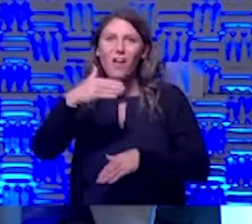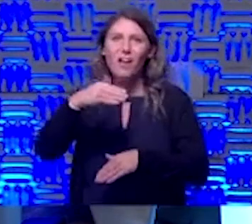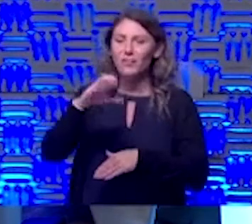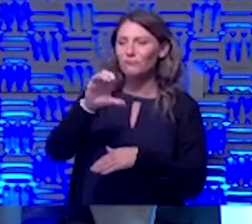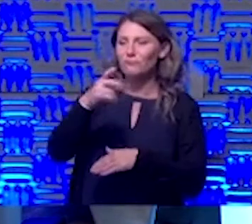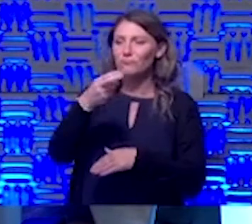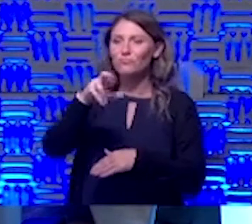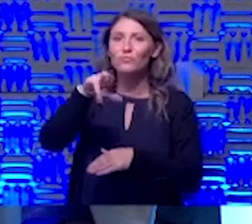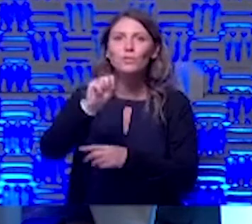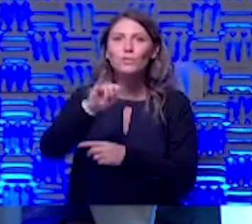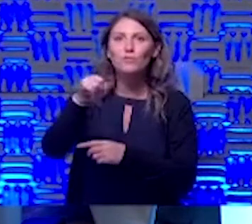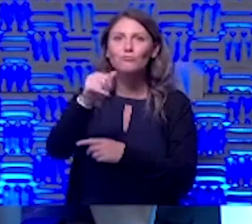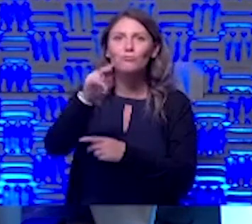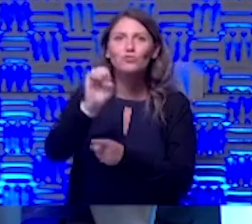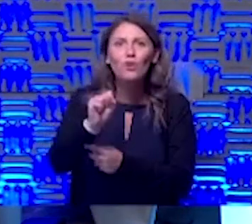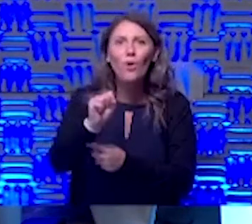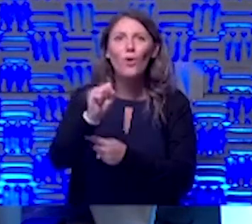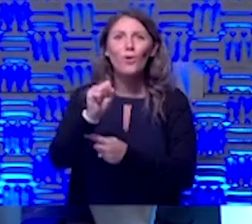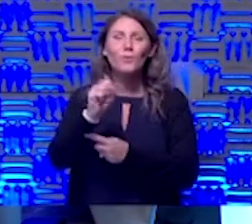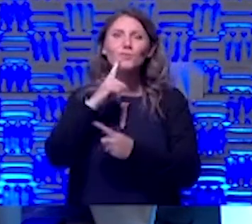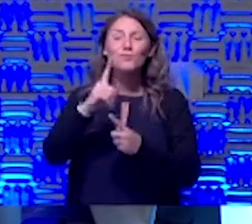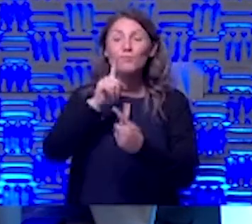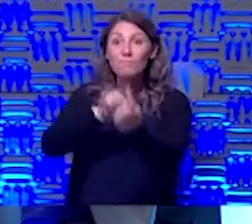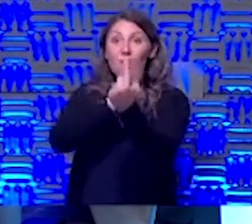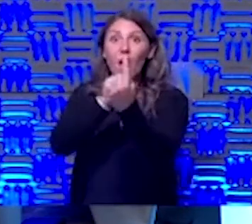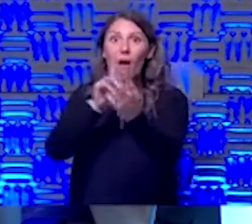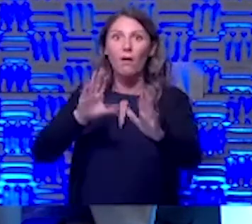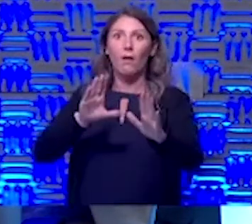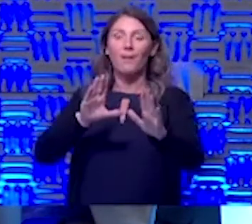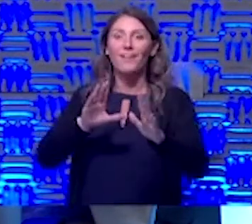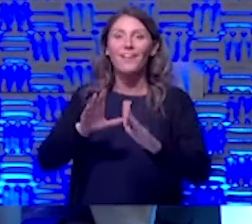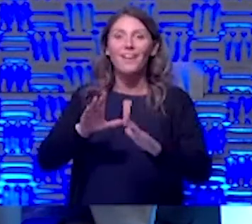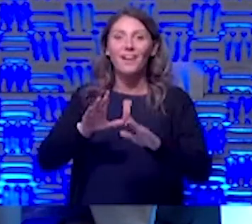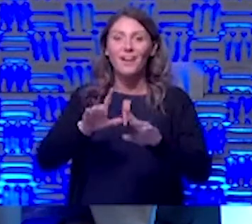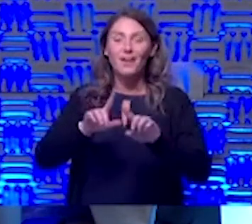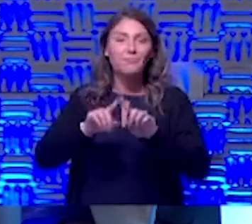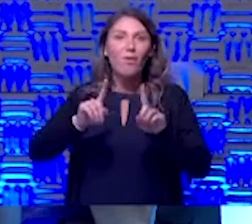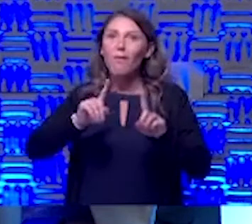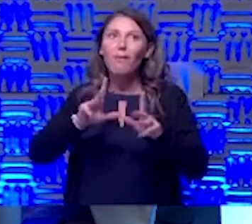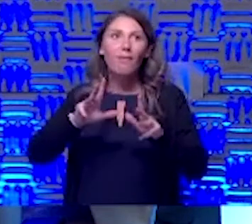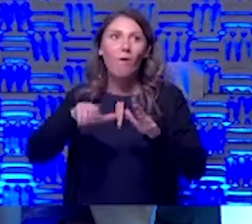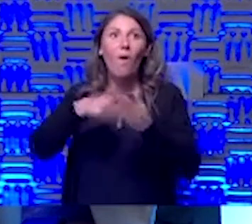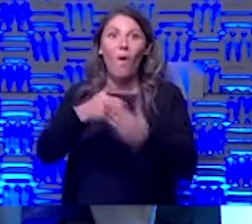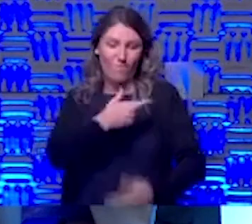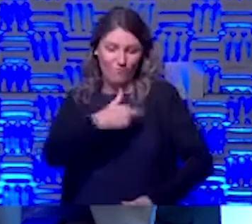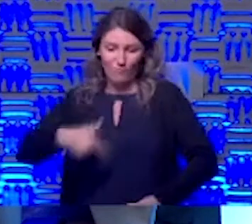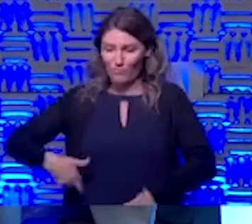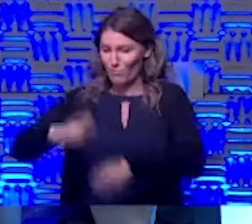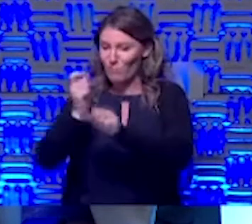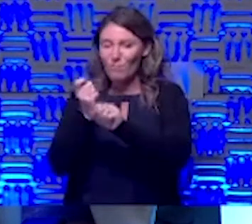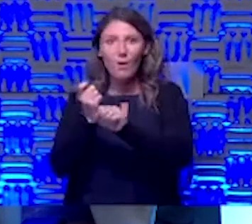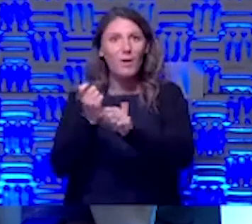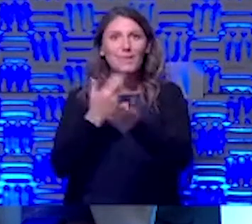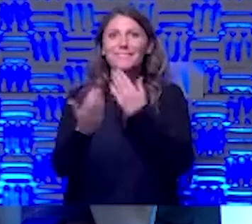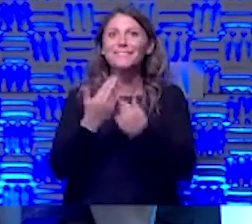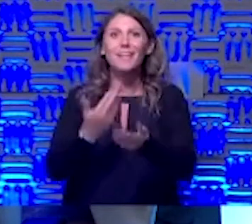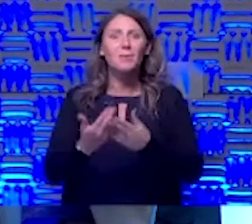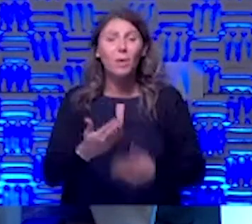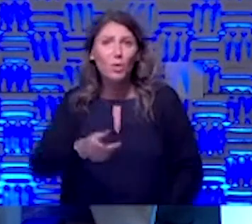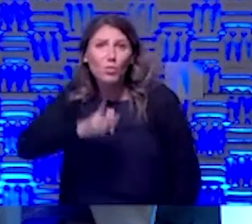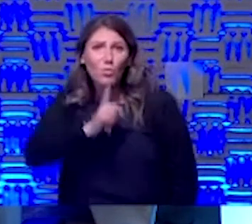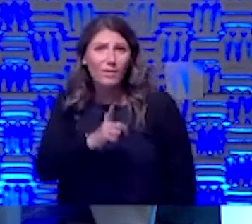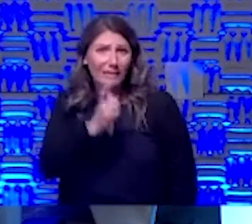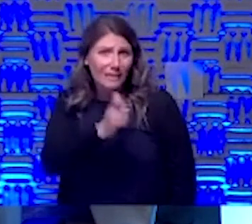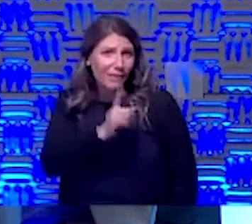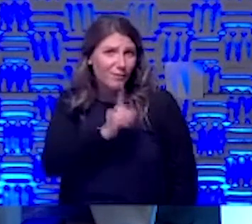favorite player. And so the entire Royals baseball, whatever it may be. Would you really